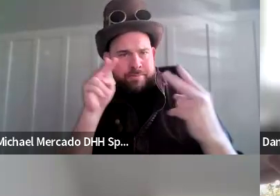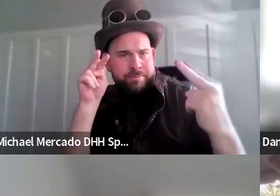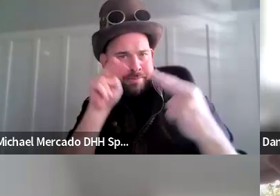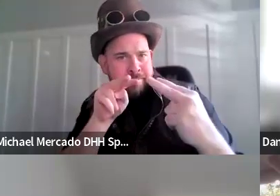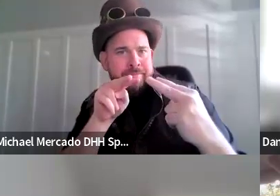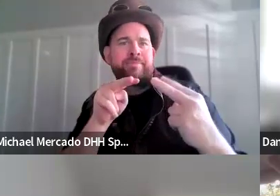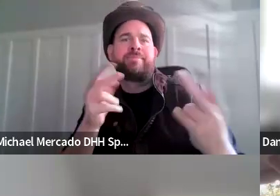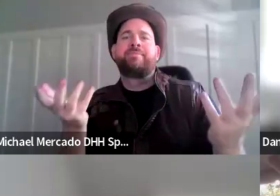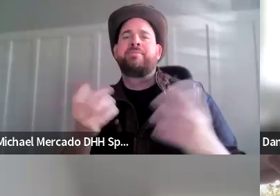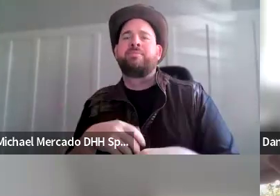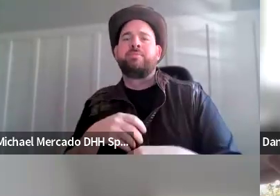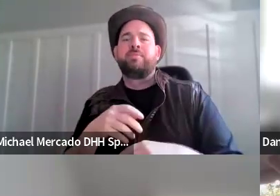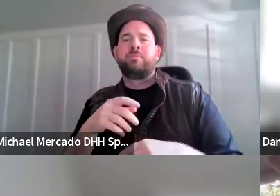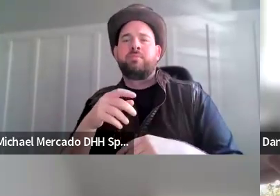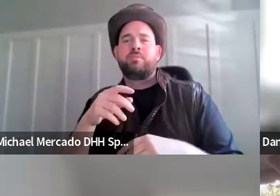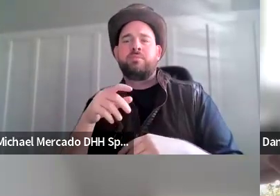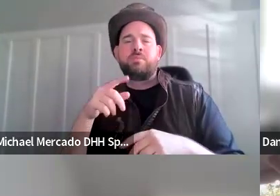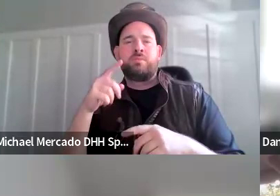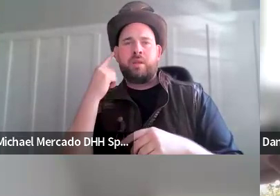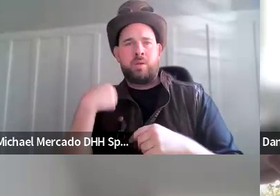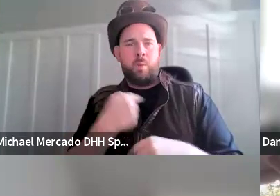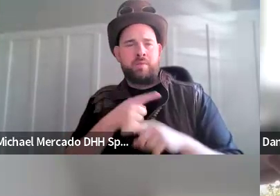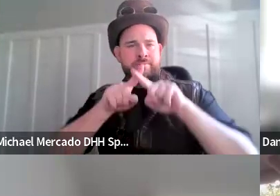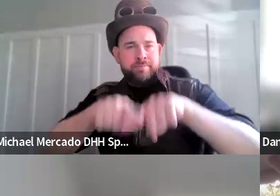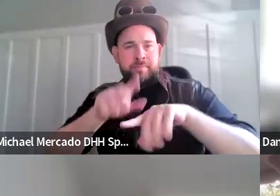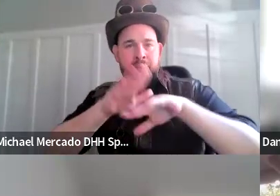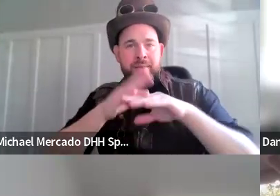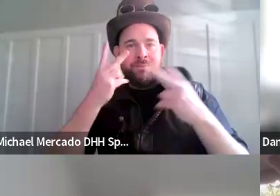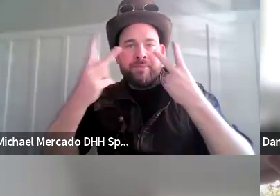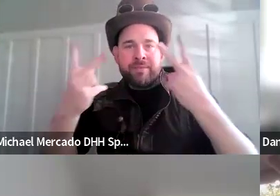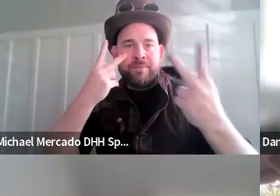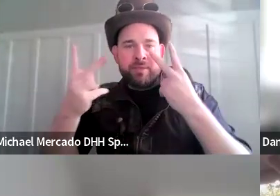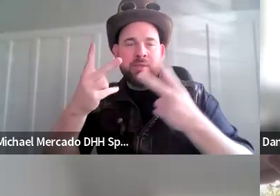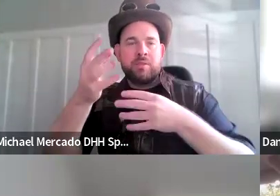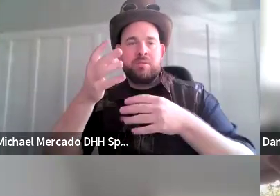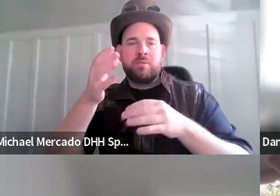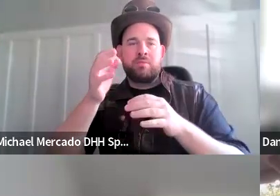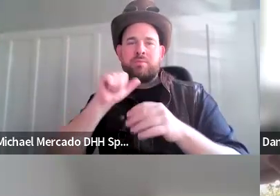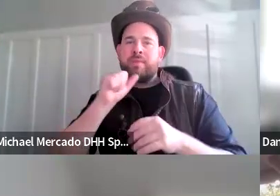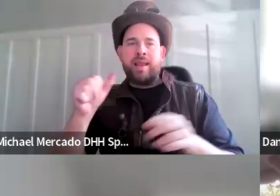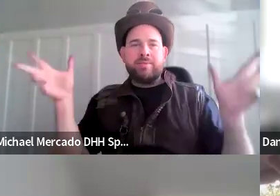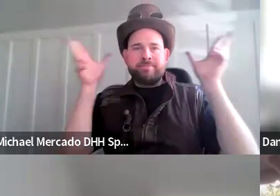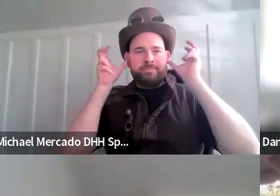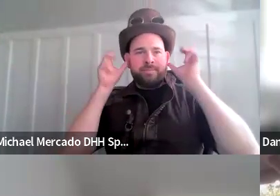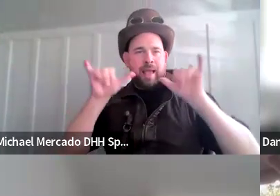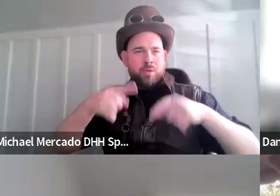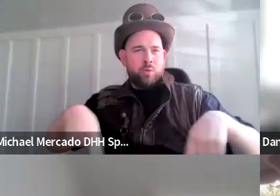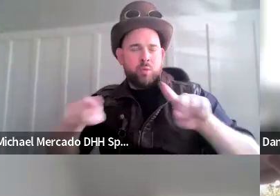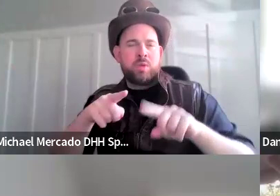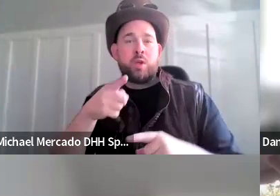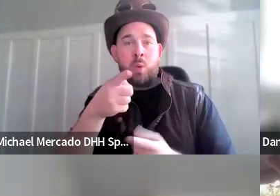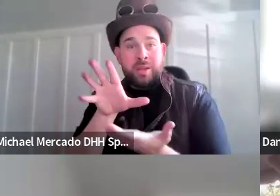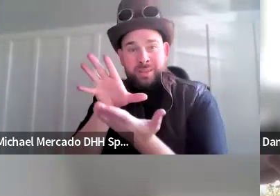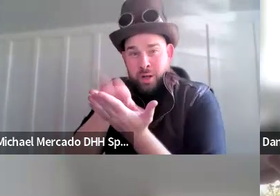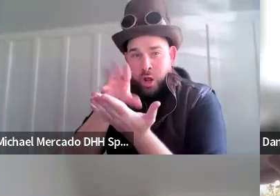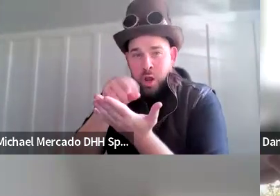are even just culturally about how to be direct, eye contact, how we rely